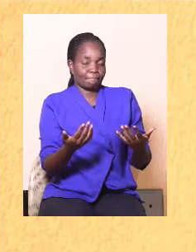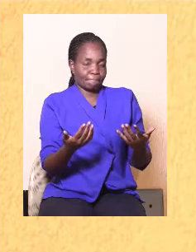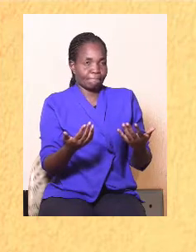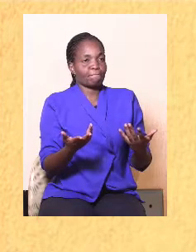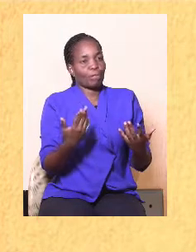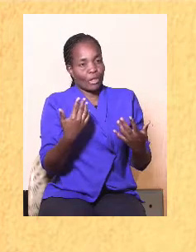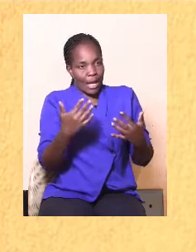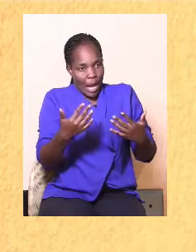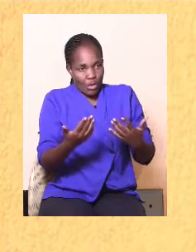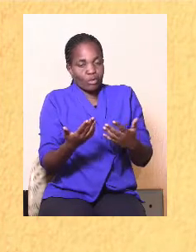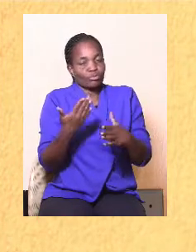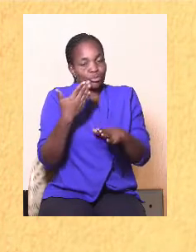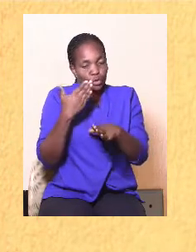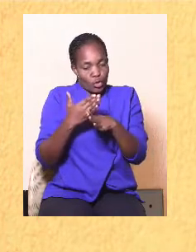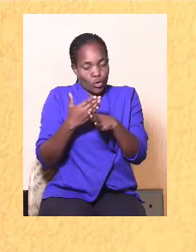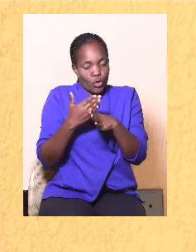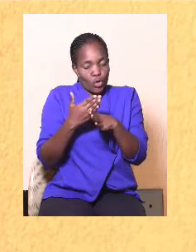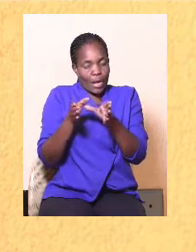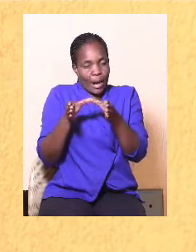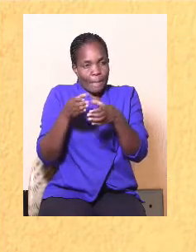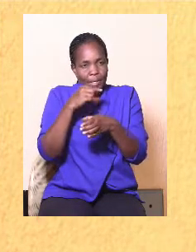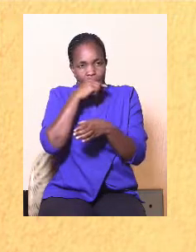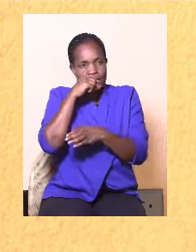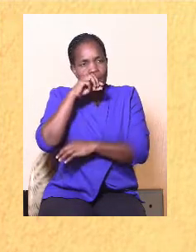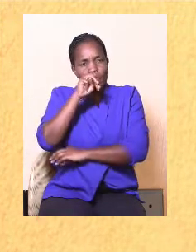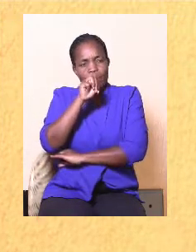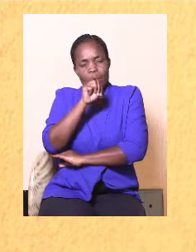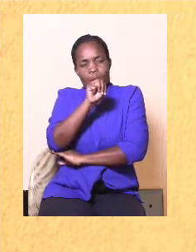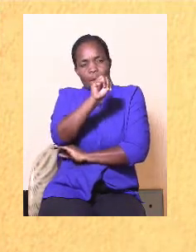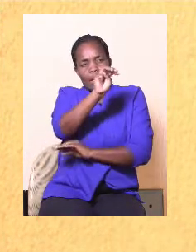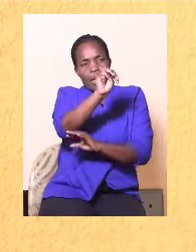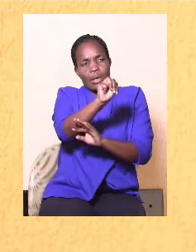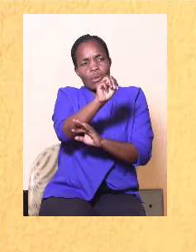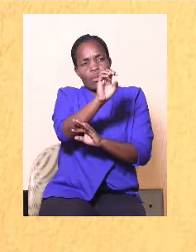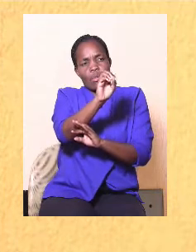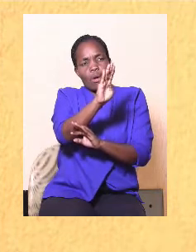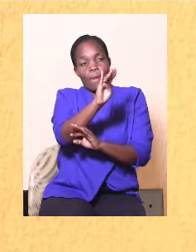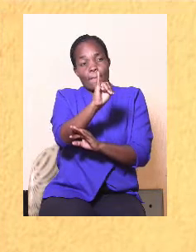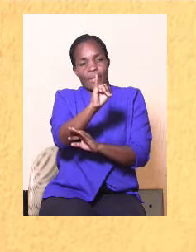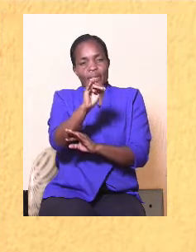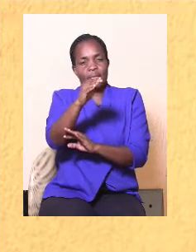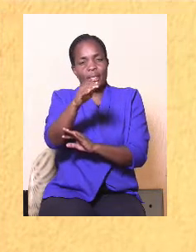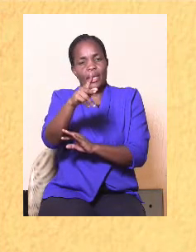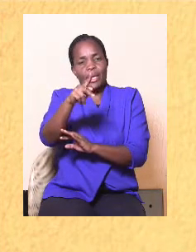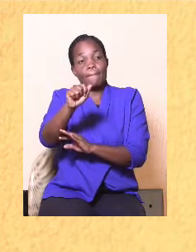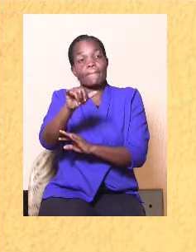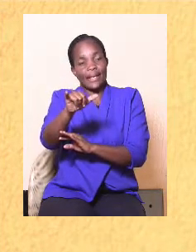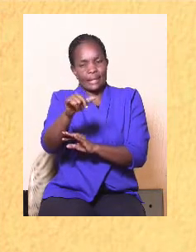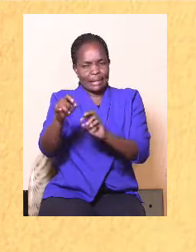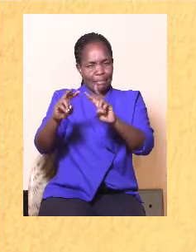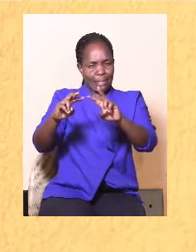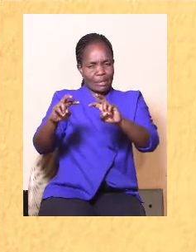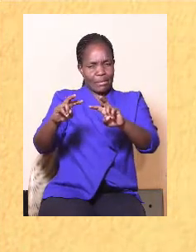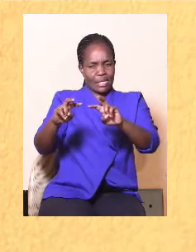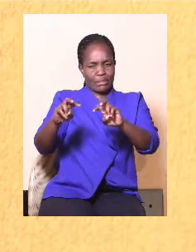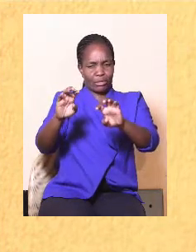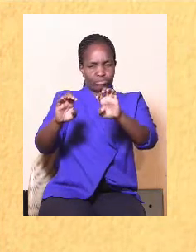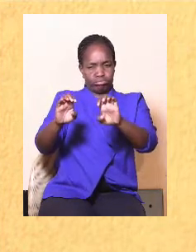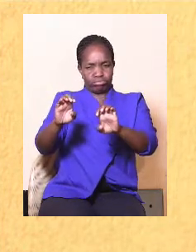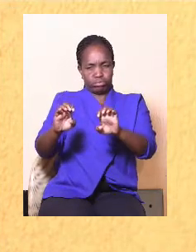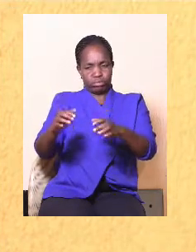is the work of MobiPay. Now, once MobiPay has checked all those and validated the data, there will be another layer of validation to be done